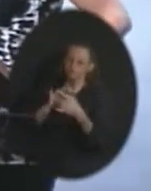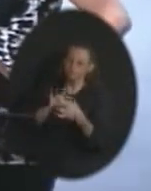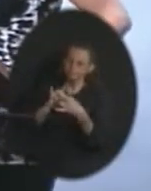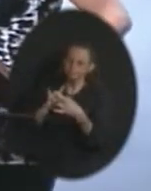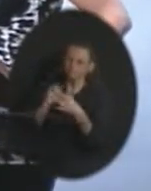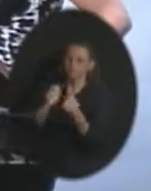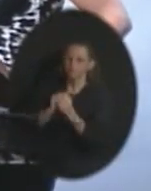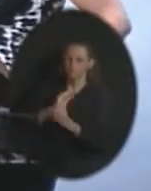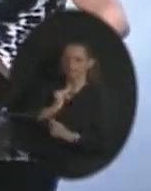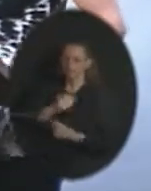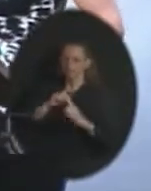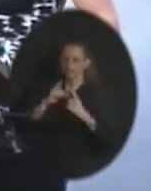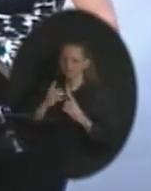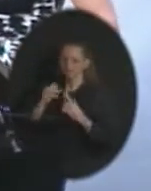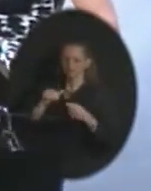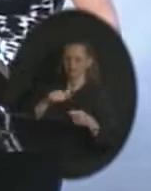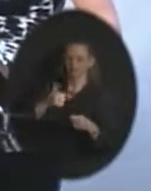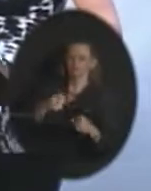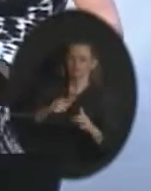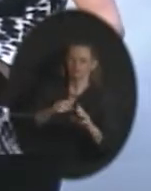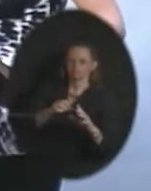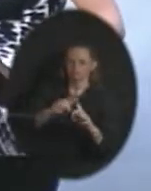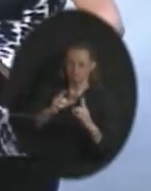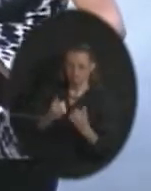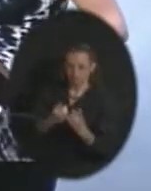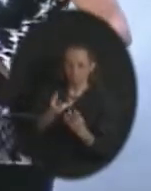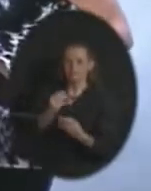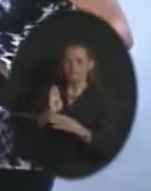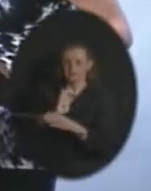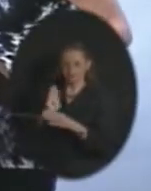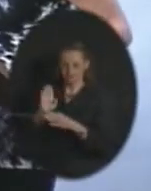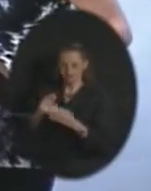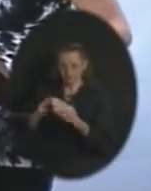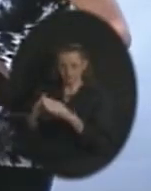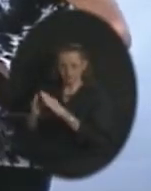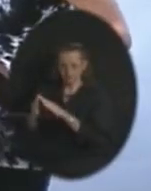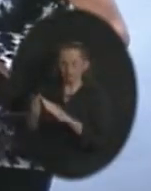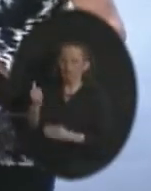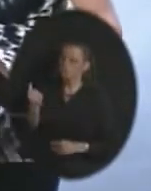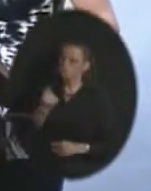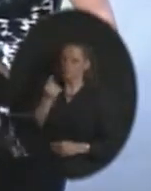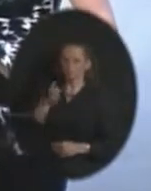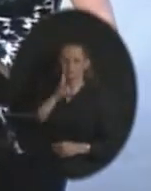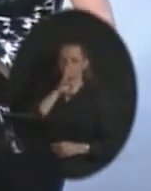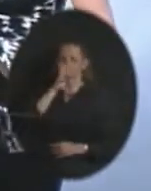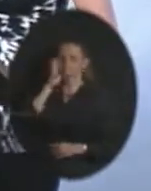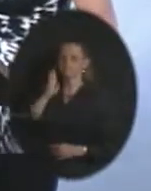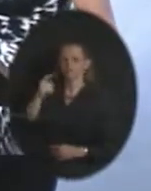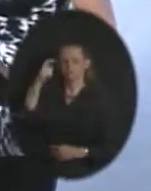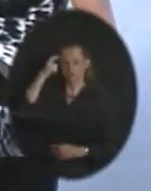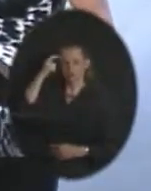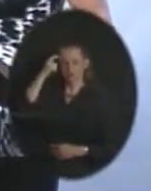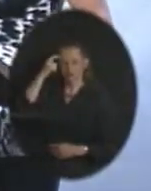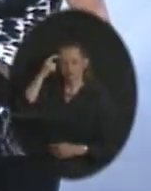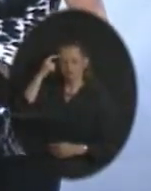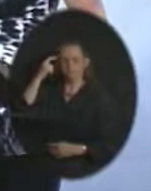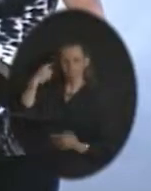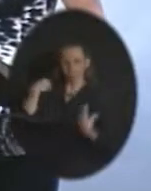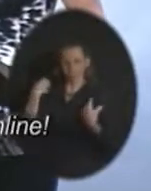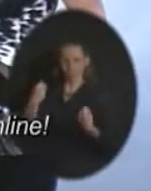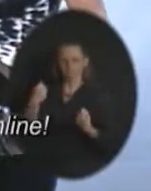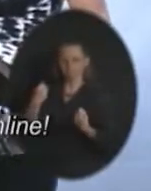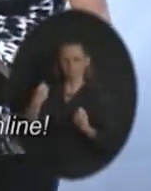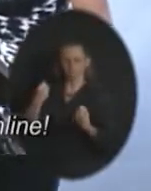school districts and with the business community. You've never hesitated to speak your mind or stand your ground on the issues that are important